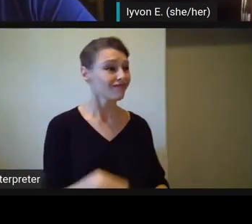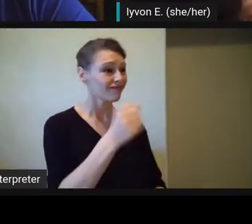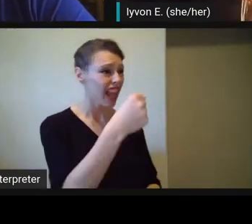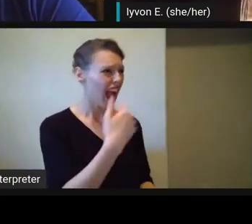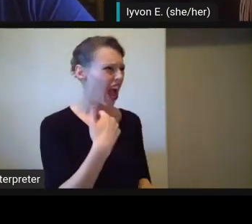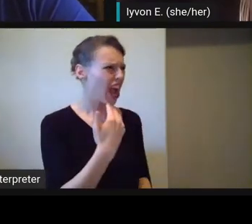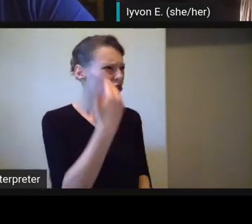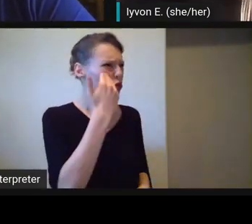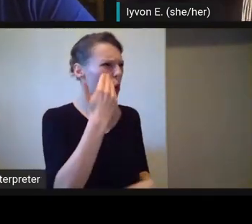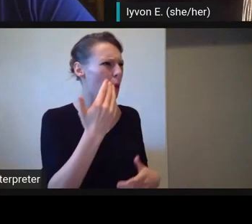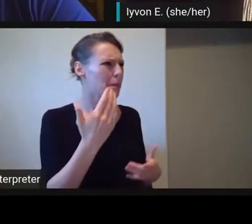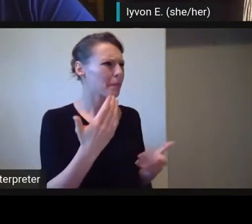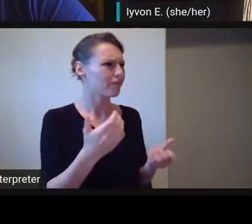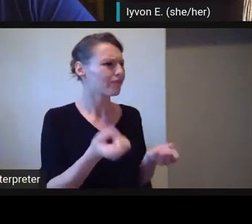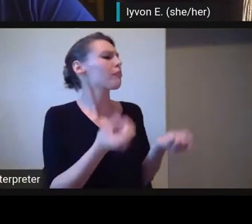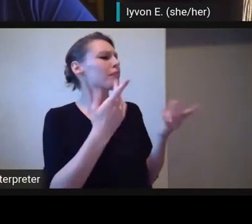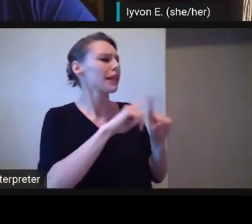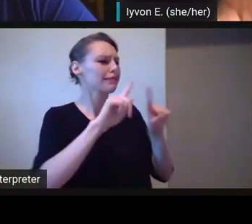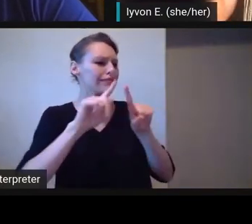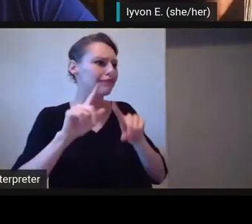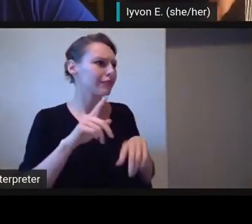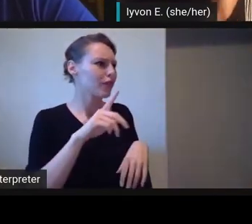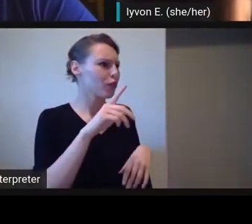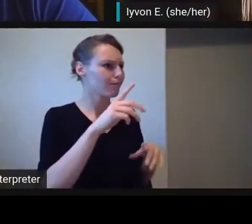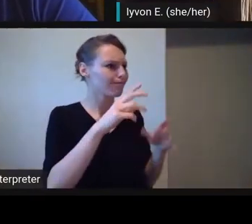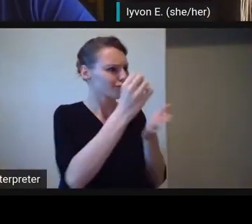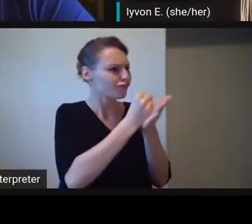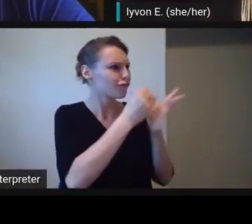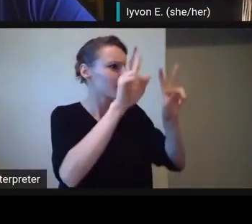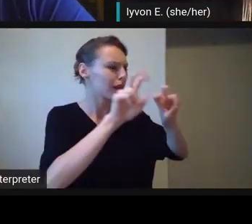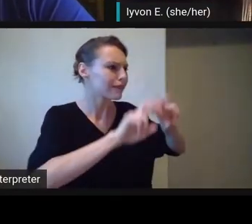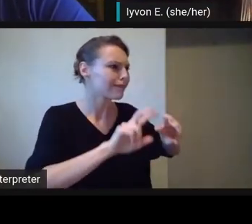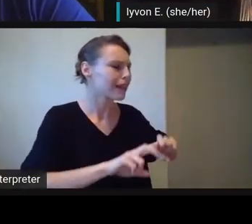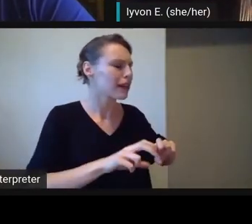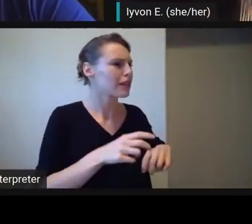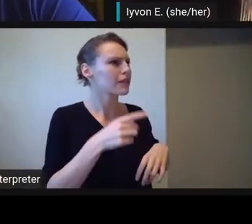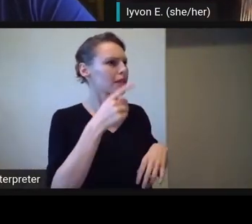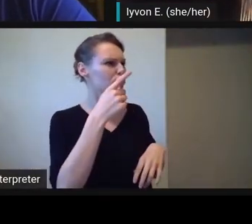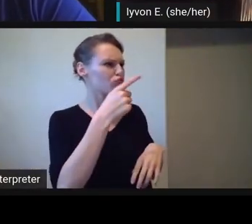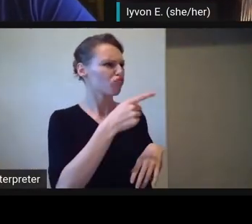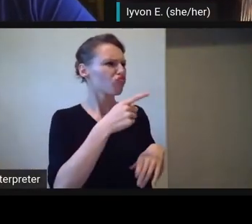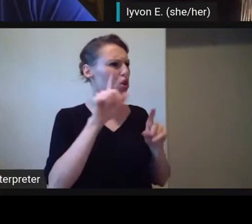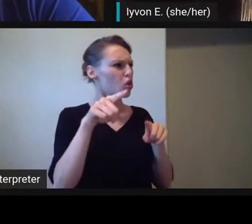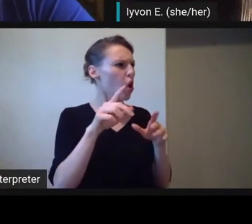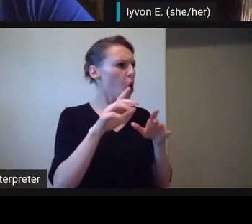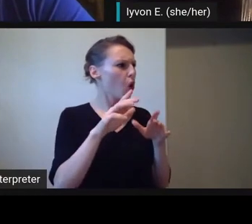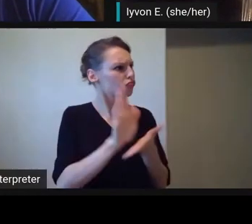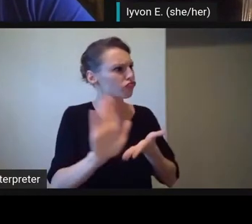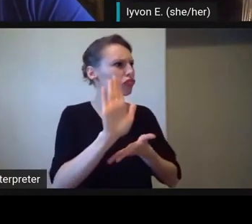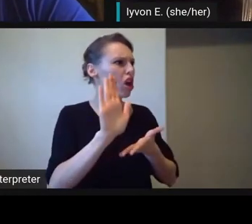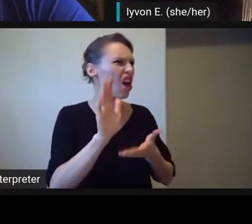remember the first time someone, like, I hadn't really heard the term dramaturgy before my time at